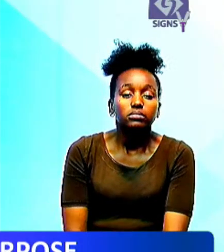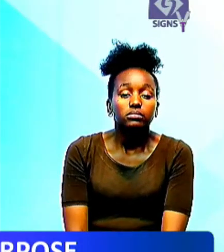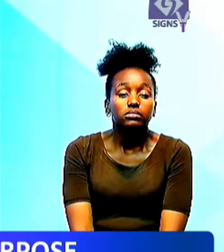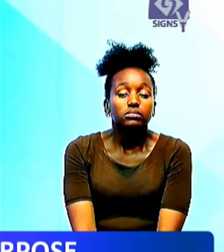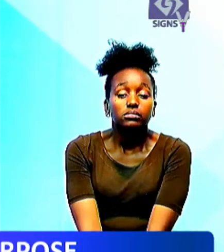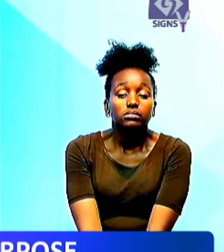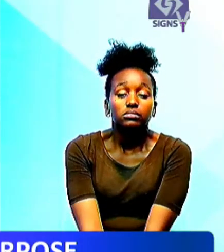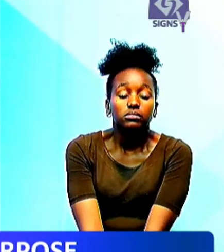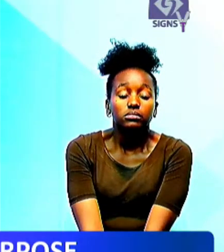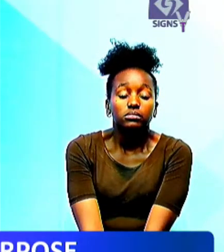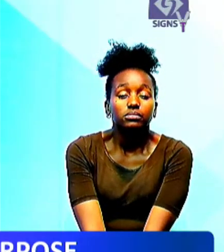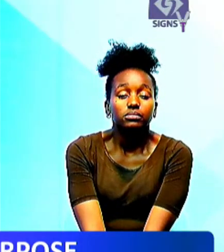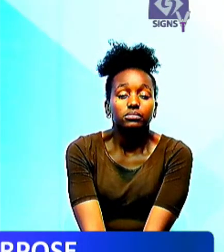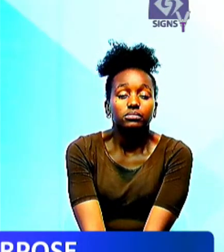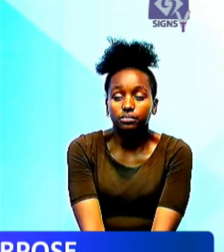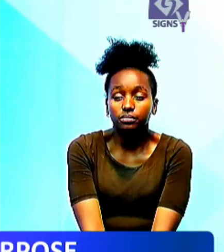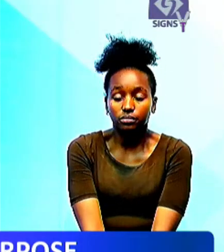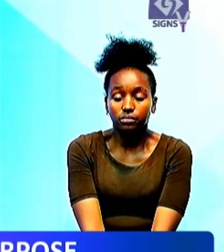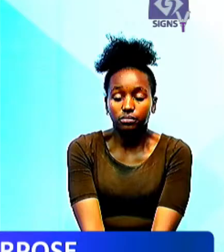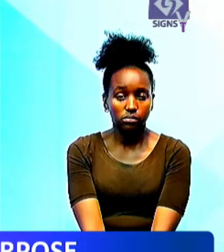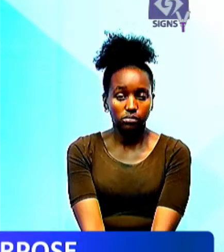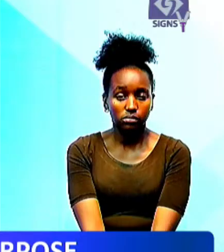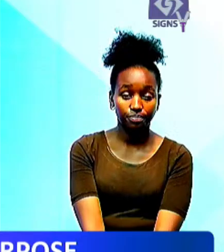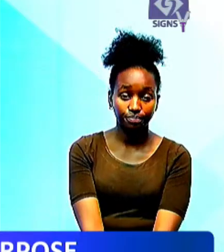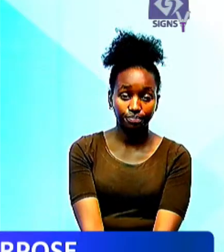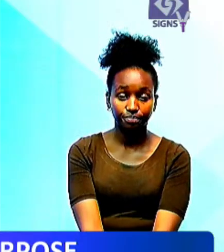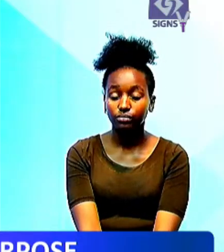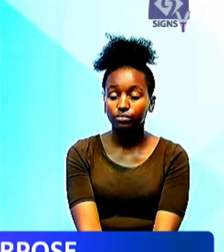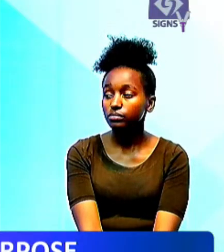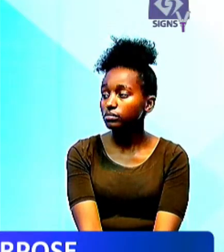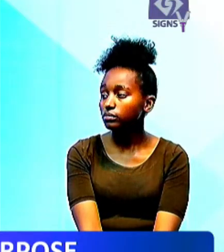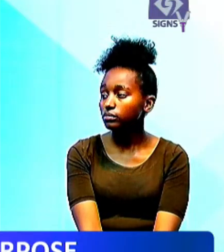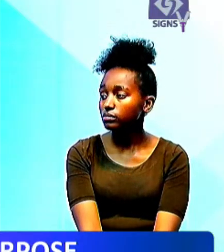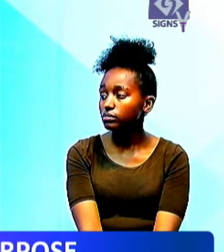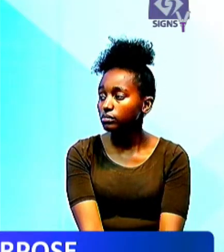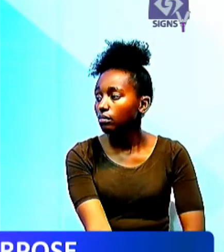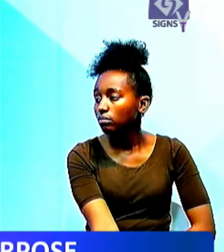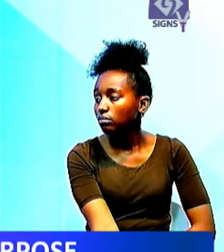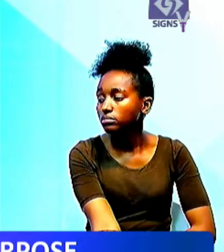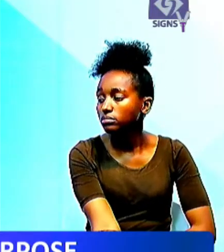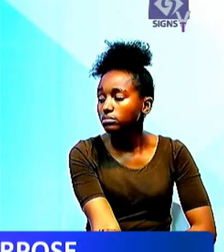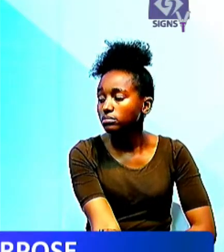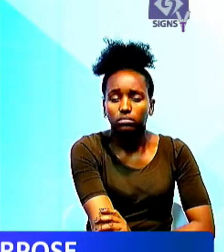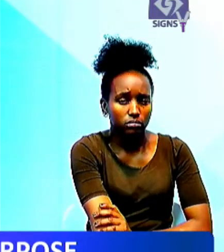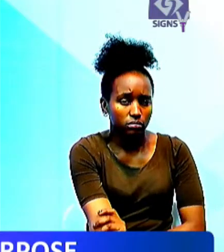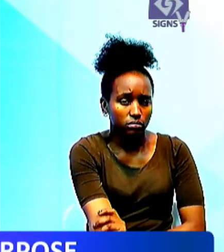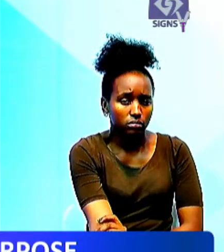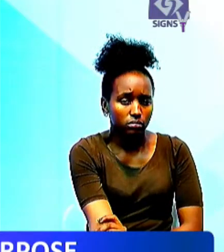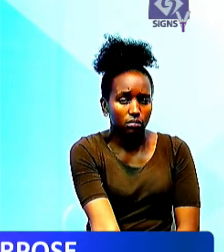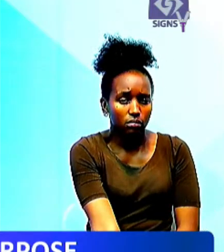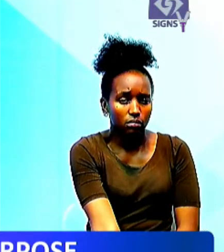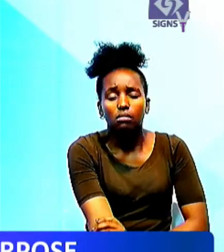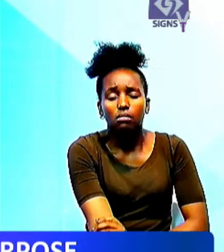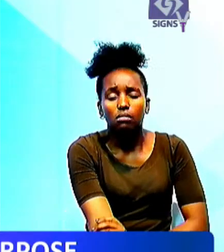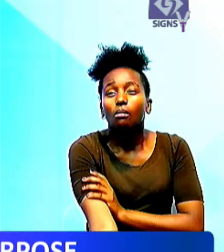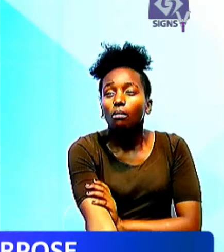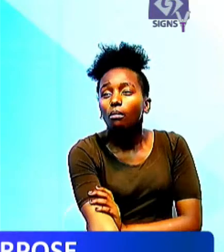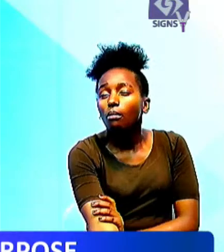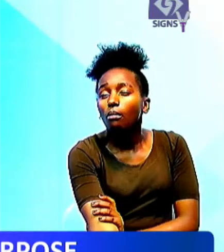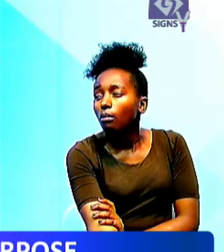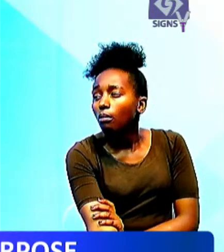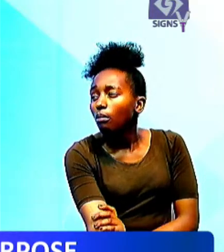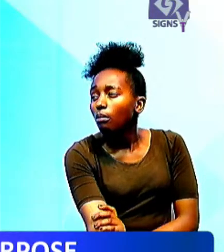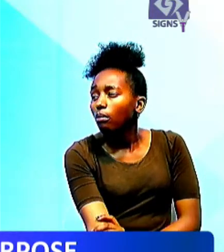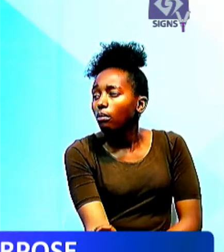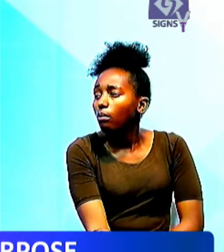options. Options, these are different types of the contract, and you say, I am trading my wheat, or I am trading my oil, I'm trading my gold. Hey, I'll